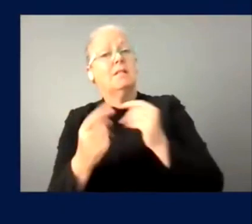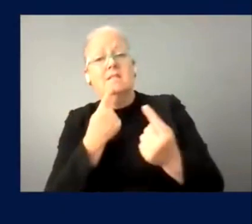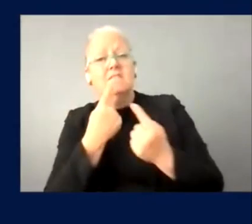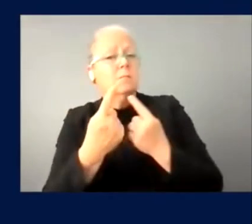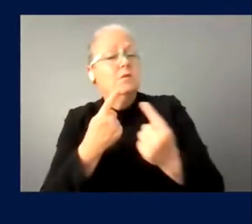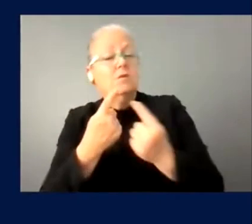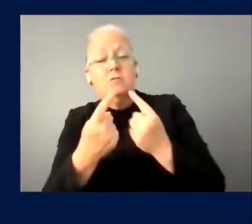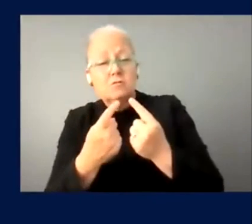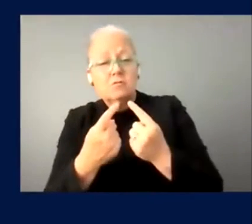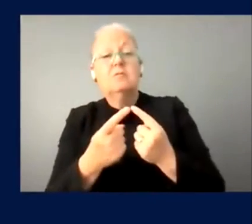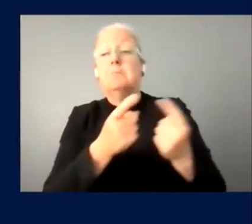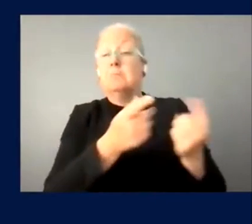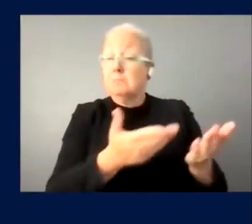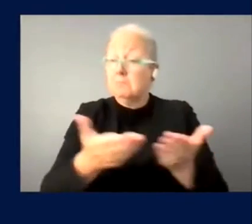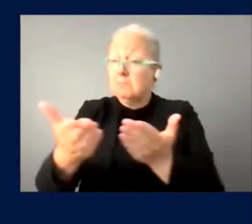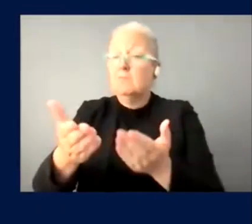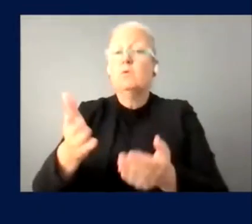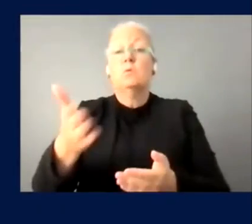sensory viewing room.